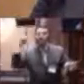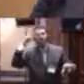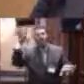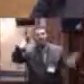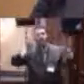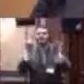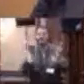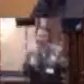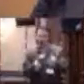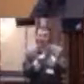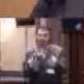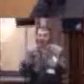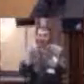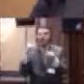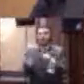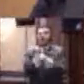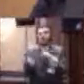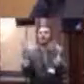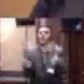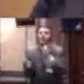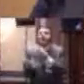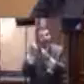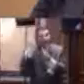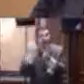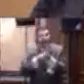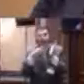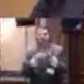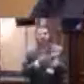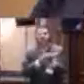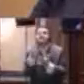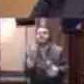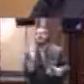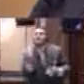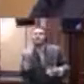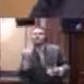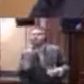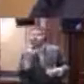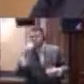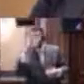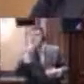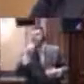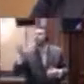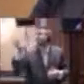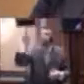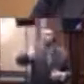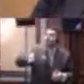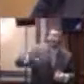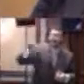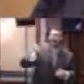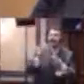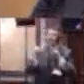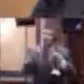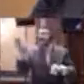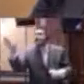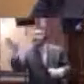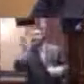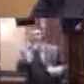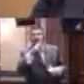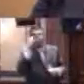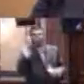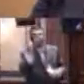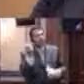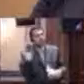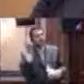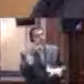think this is one of the issues that will come up after the General Assembly in September, when supposedly the